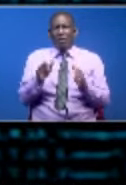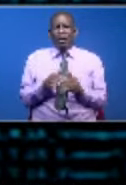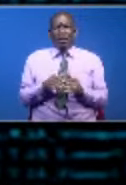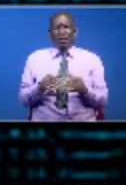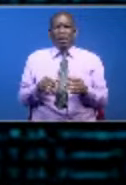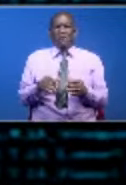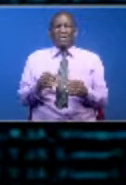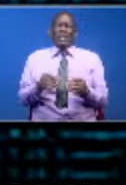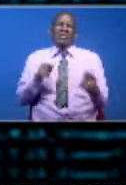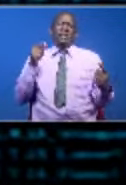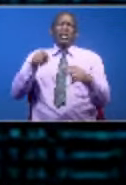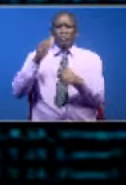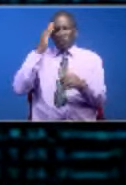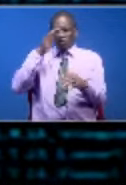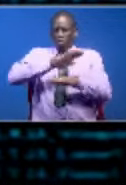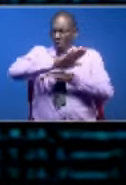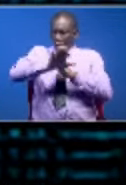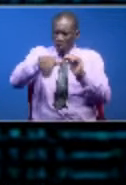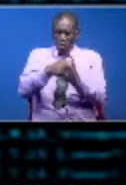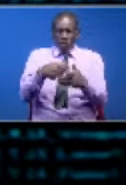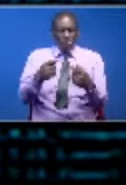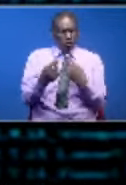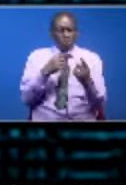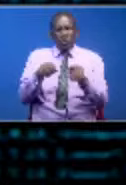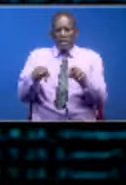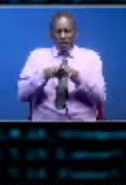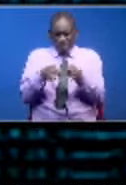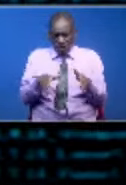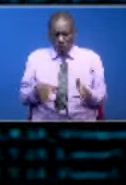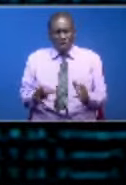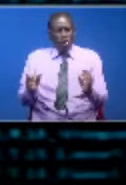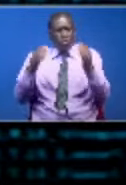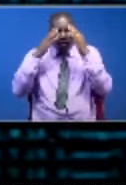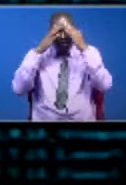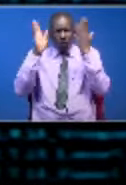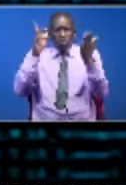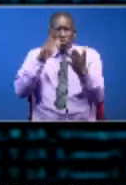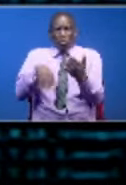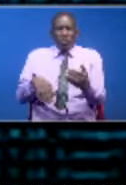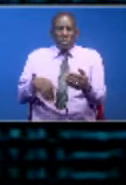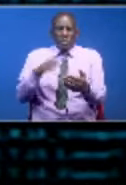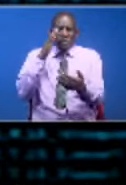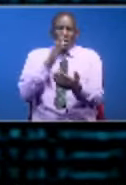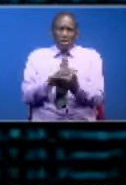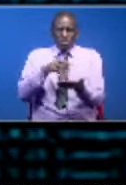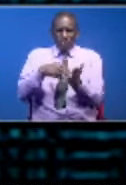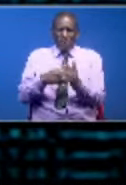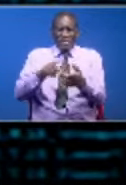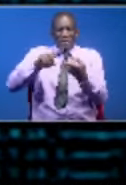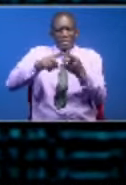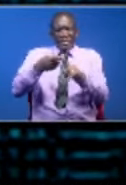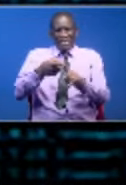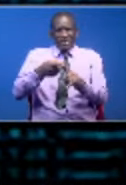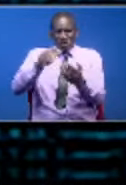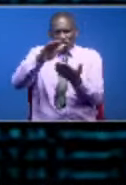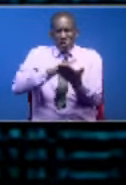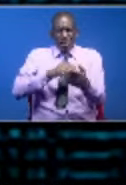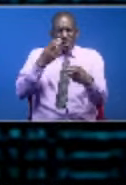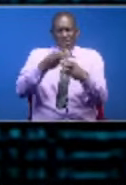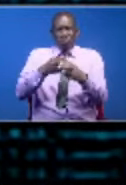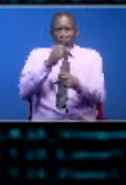know that everyone is talking the same language, you would never know what it actually means. So standardization is a tool for ensuring